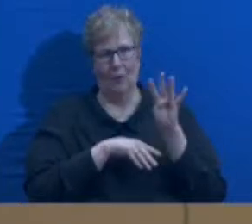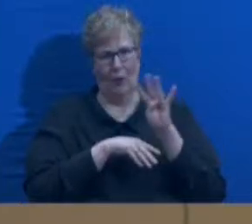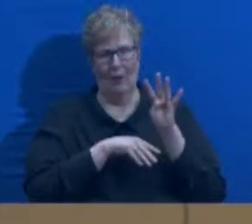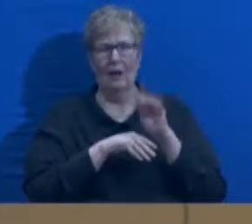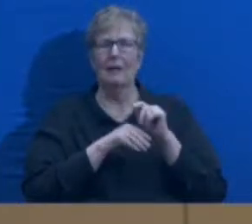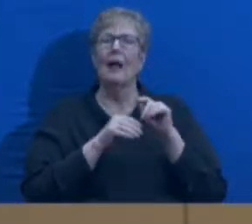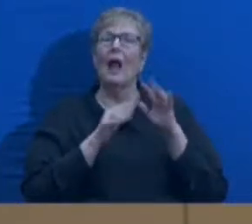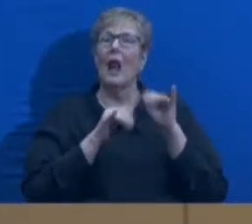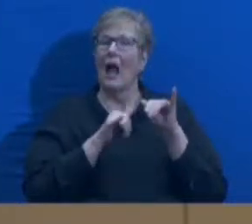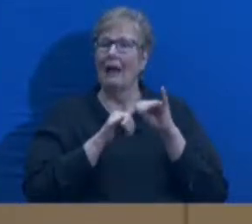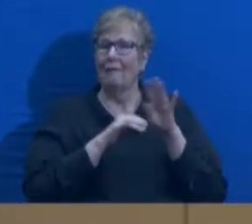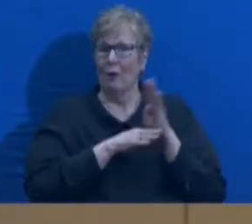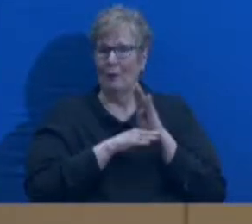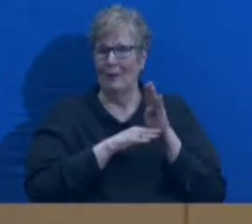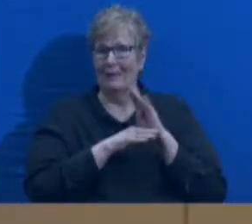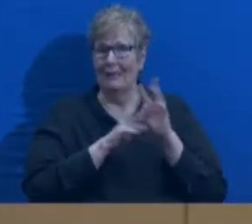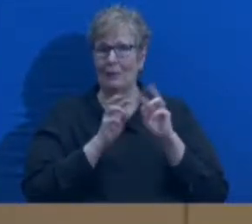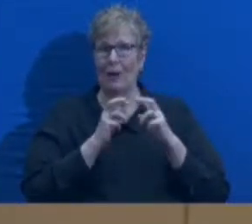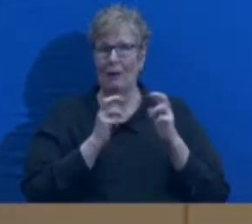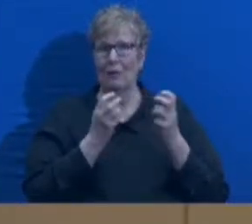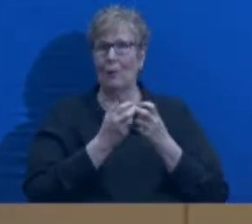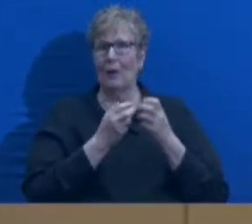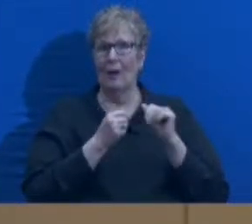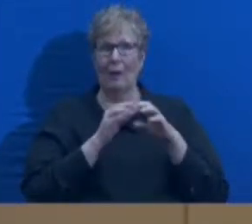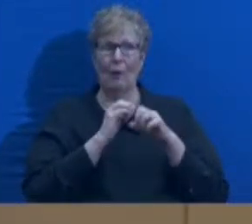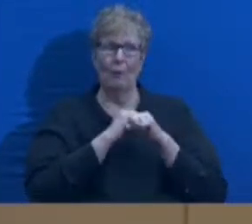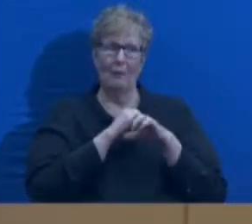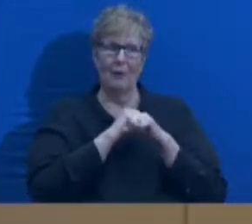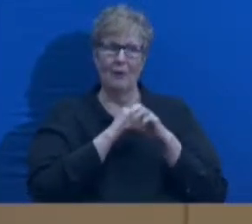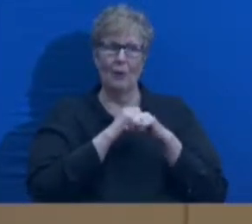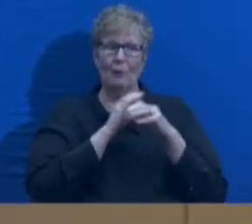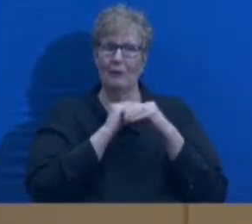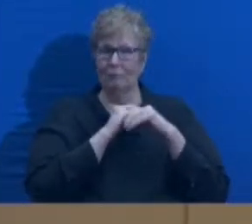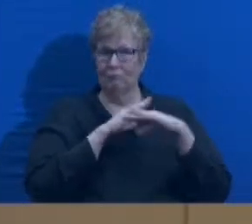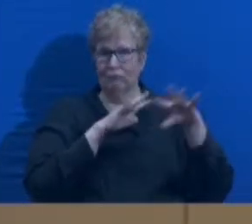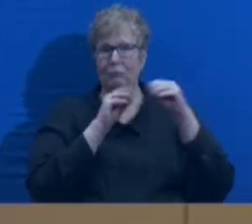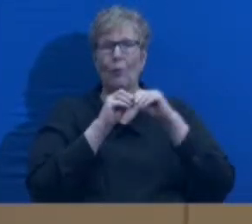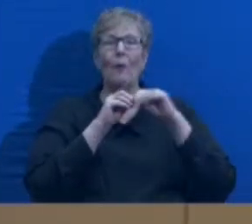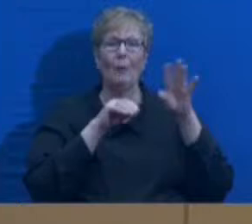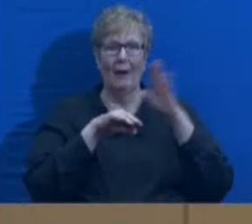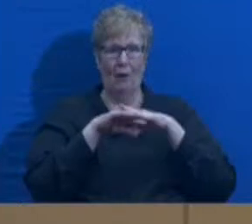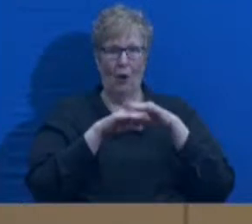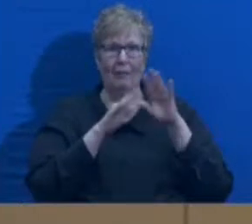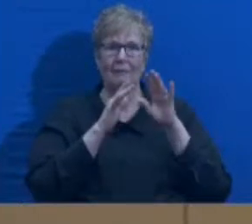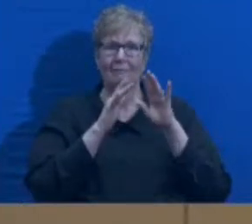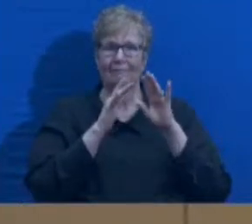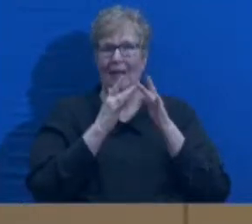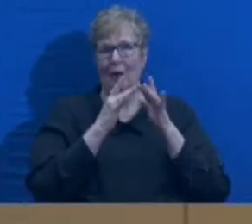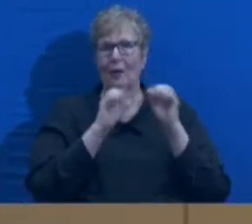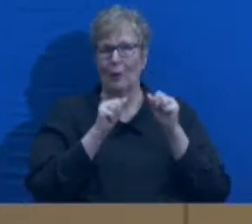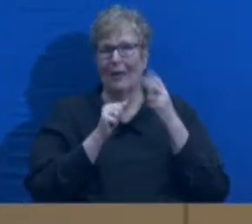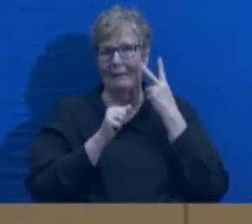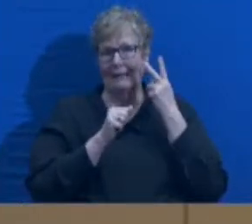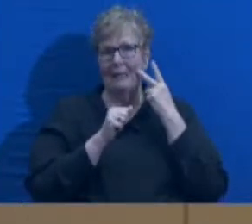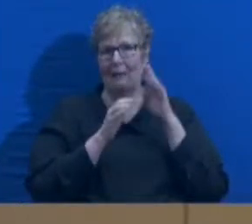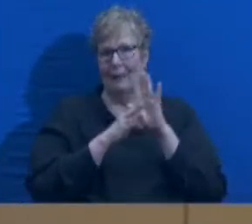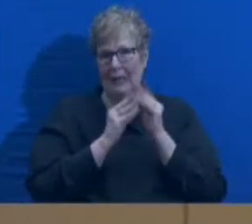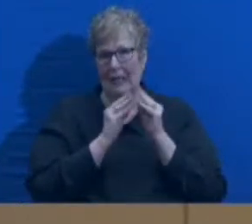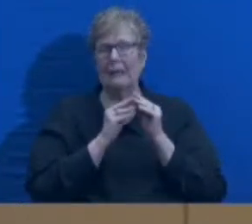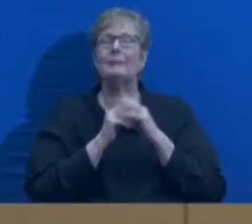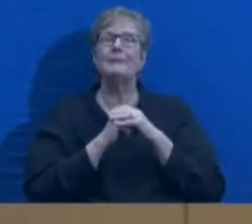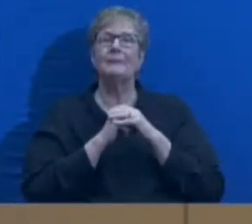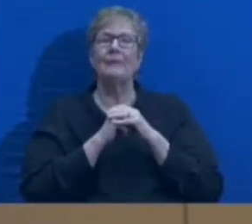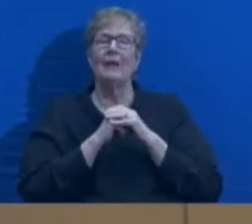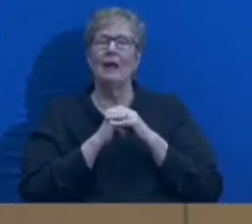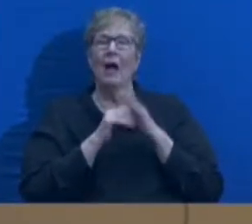we do for the Business Leaders Roundtable, broadcasts of those meetings will be streamed live to the public. I also want to remind folks again